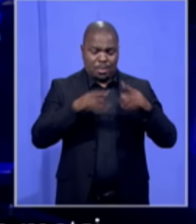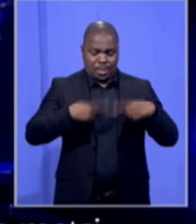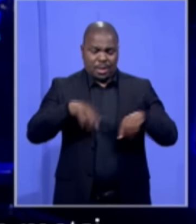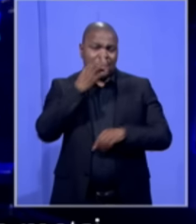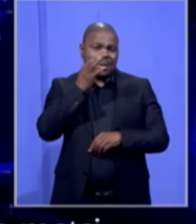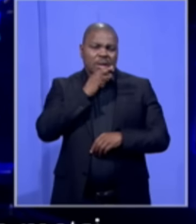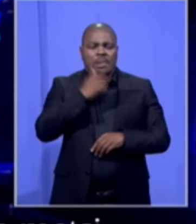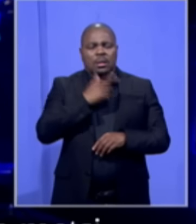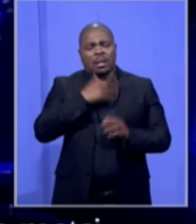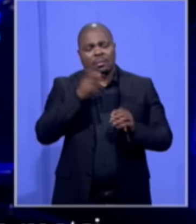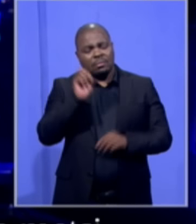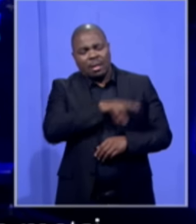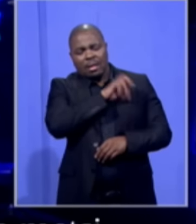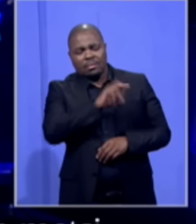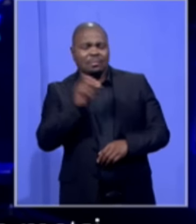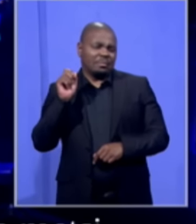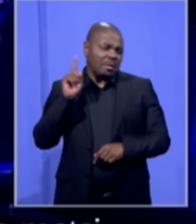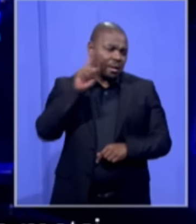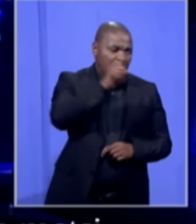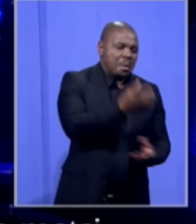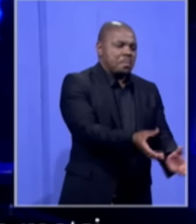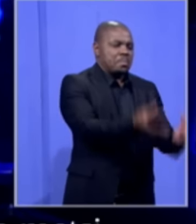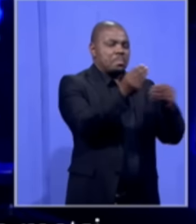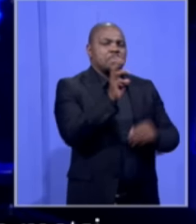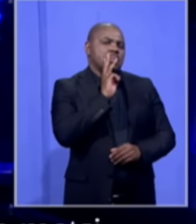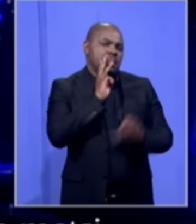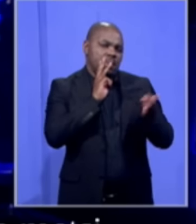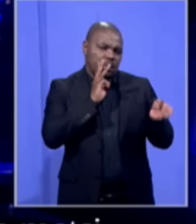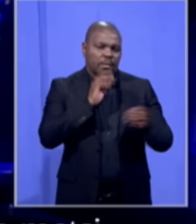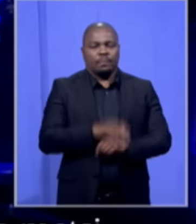go tsamaya sekgala se se leele go ya go ga metsi.